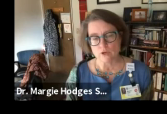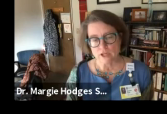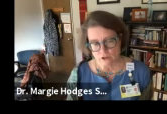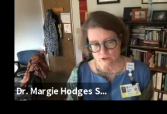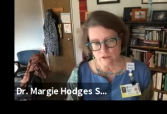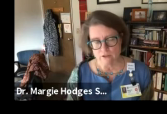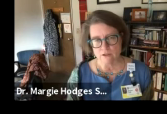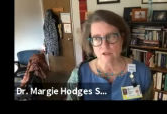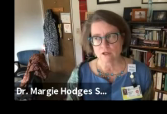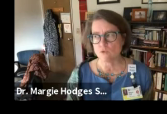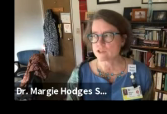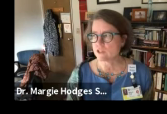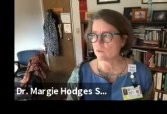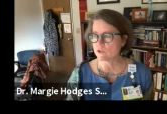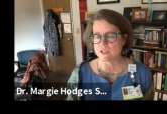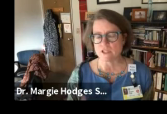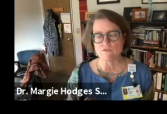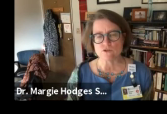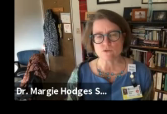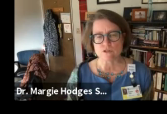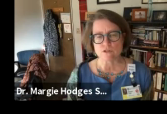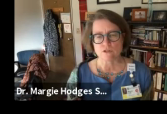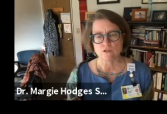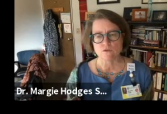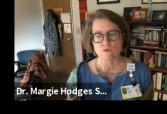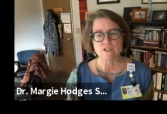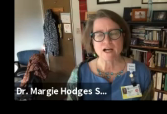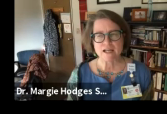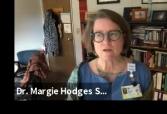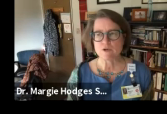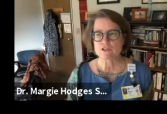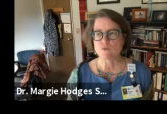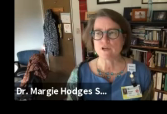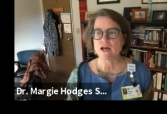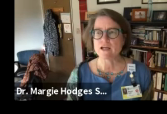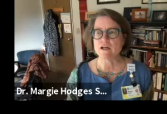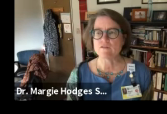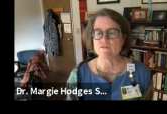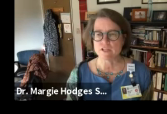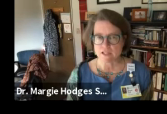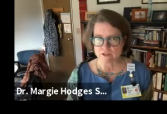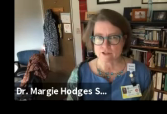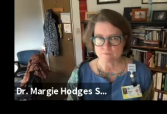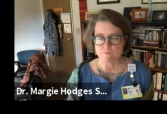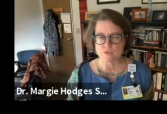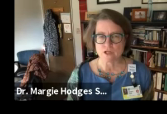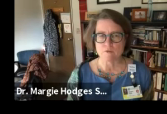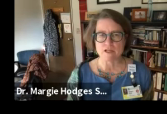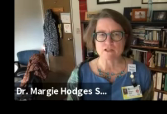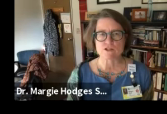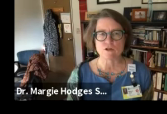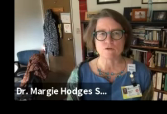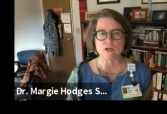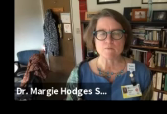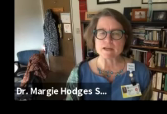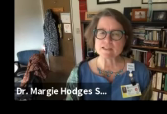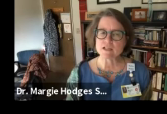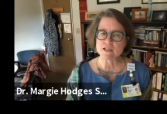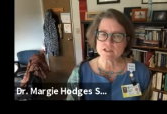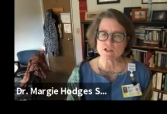What we heard was that individuals were dying because there were not enough ventilators. And